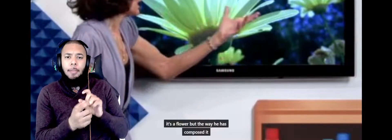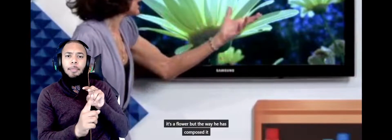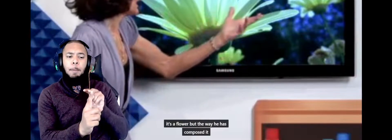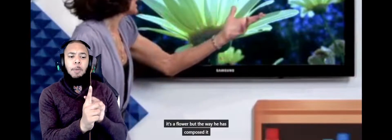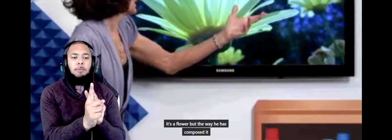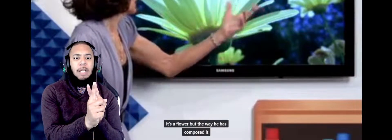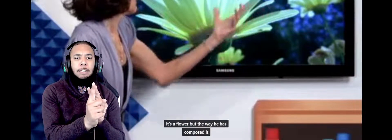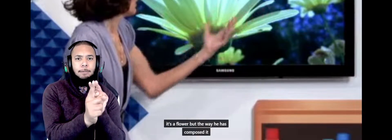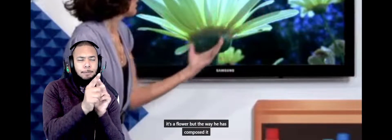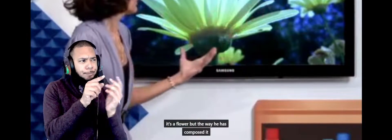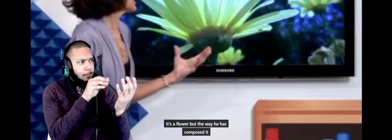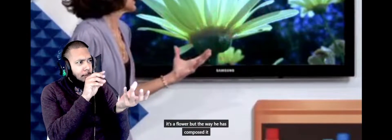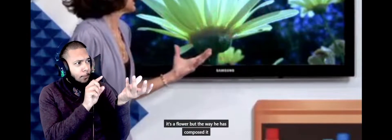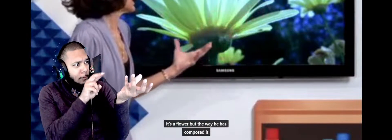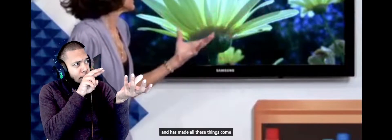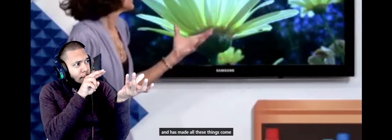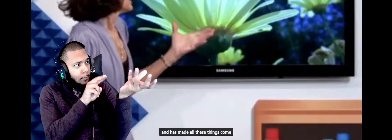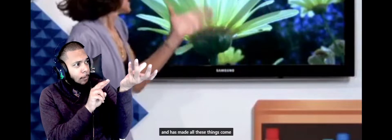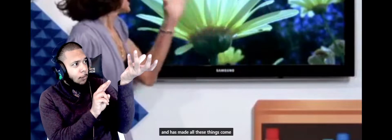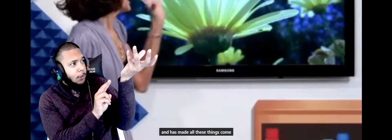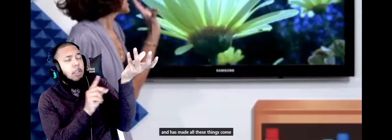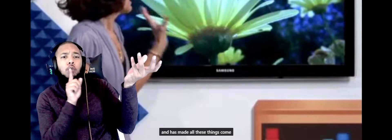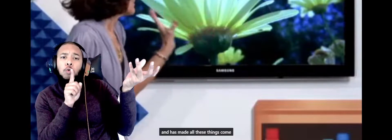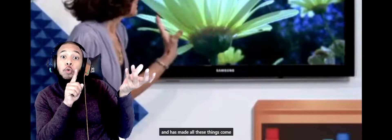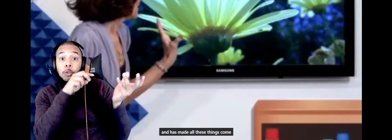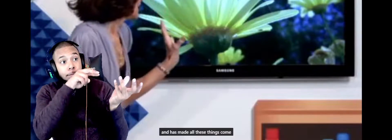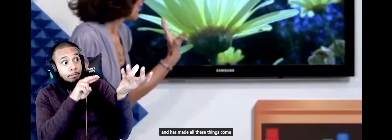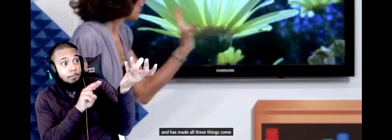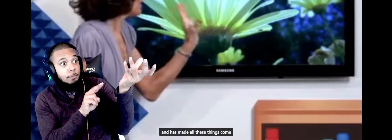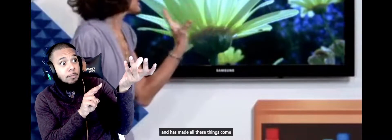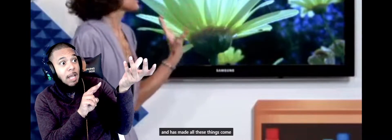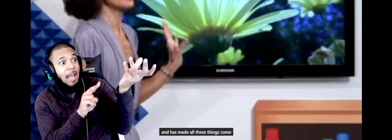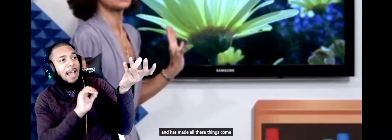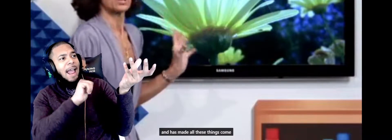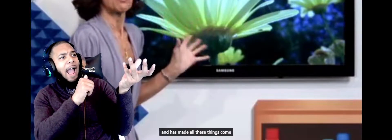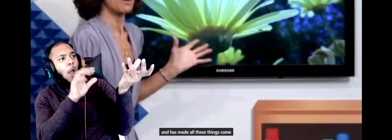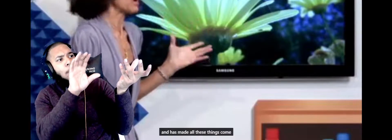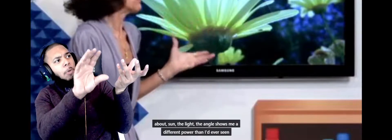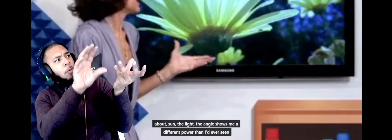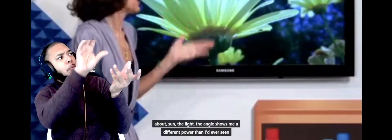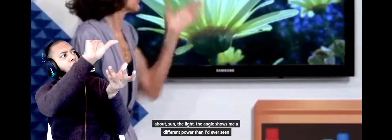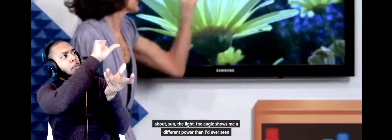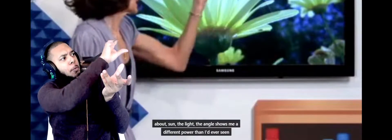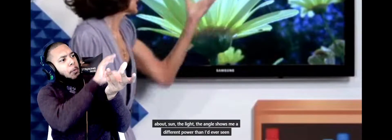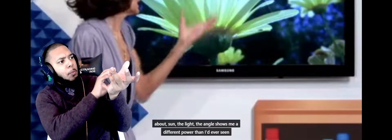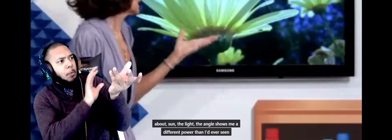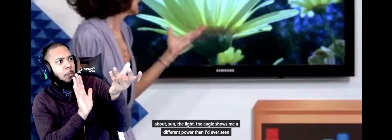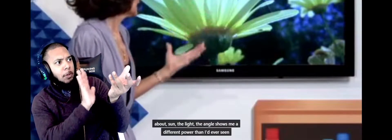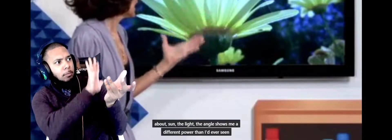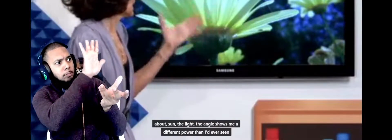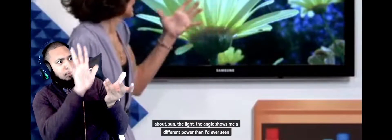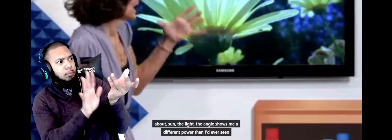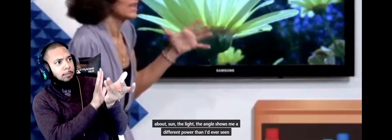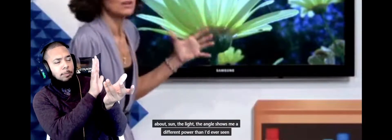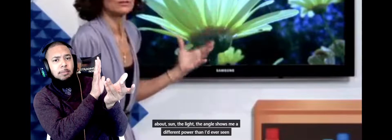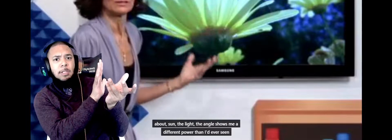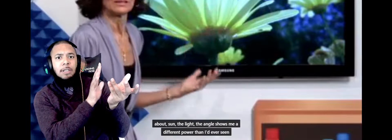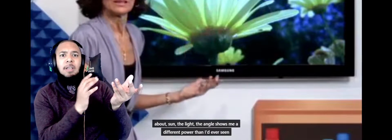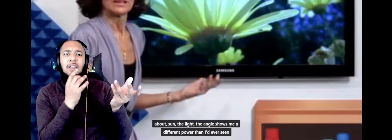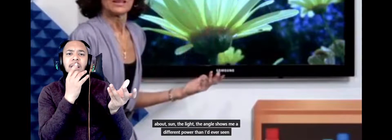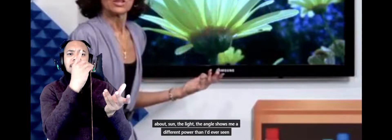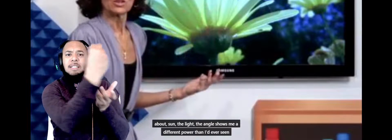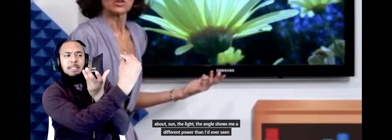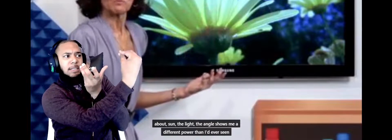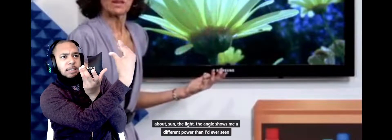the way he has composed it and has made all these things come about, the sun, the light, the